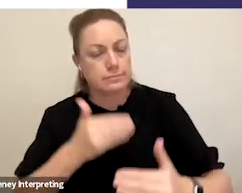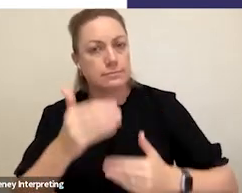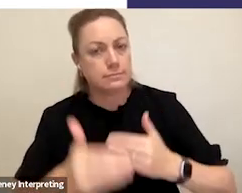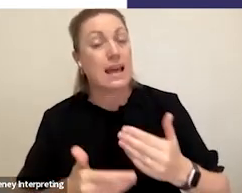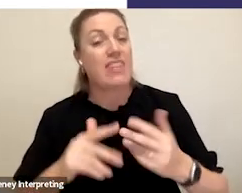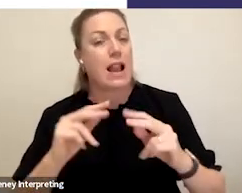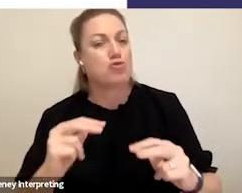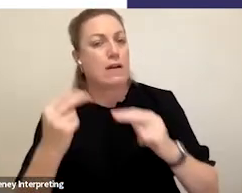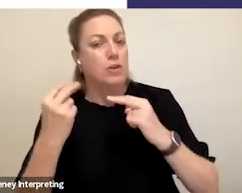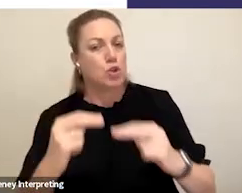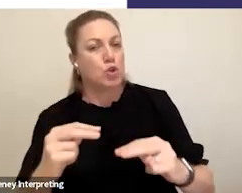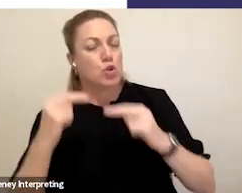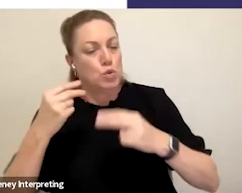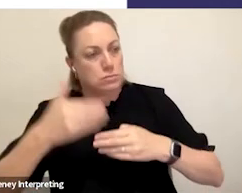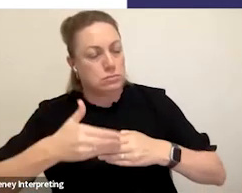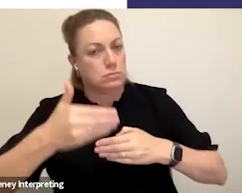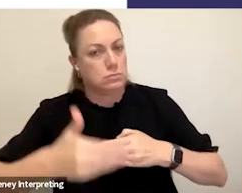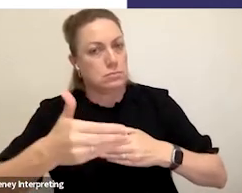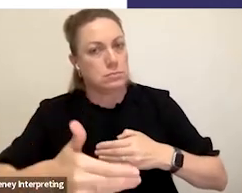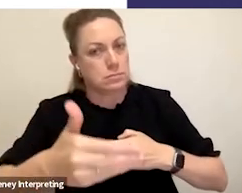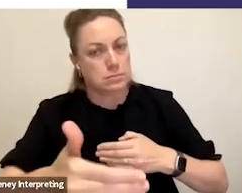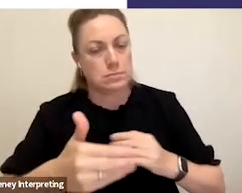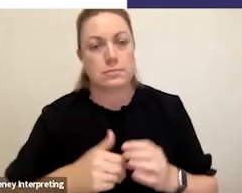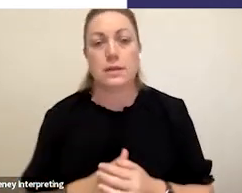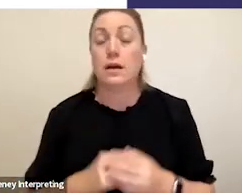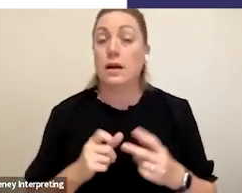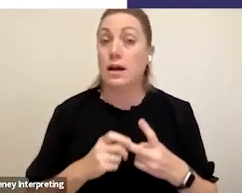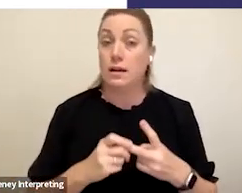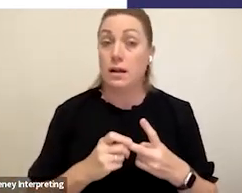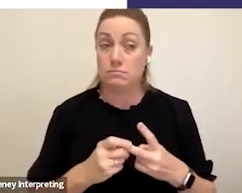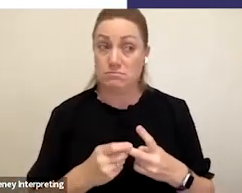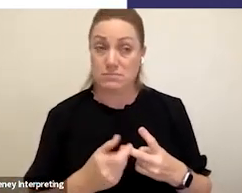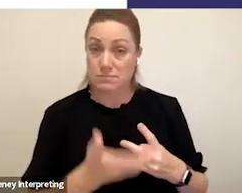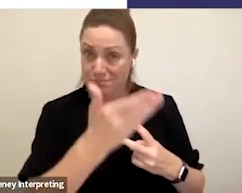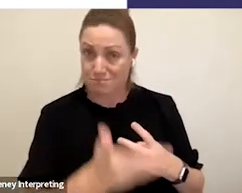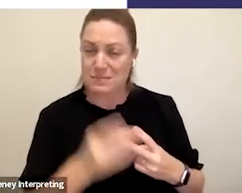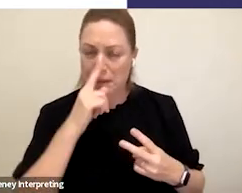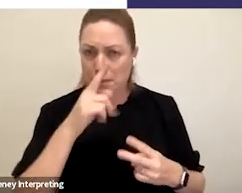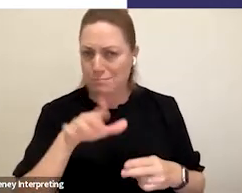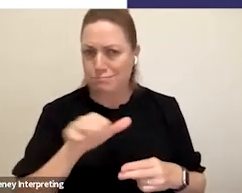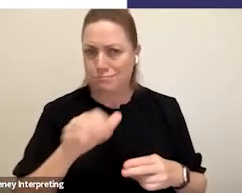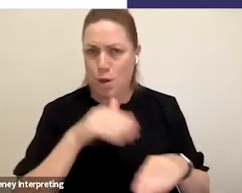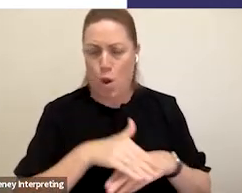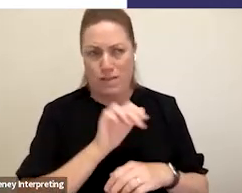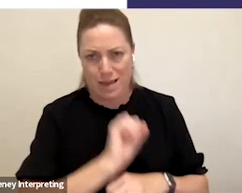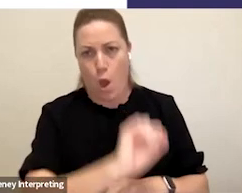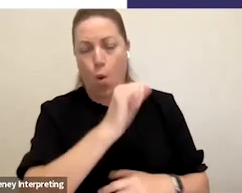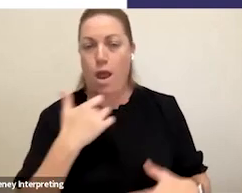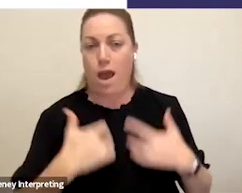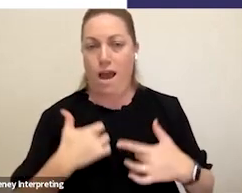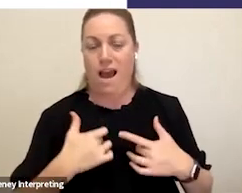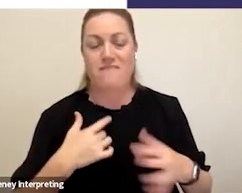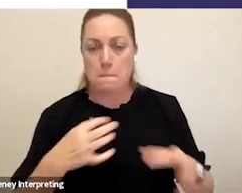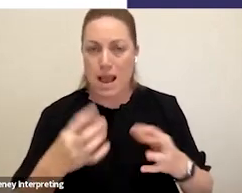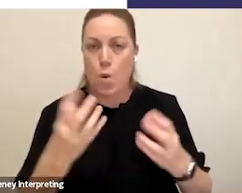over time as well. The second being that people are the experts in their own lives, and planning starts with them.